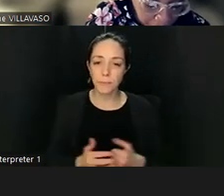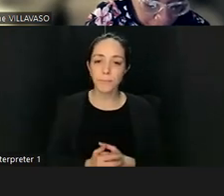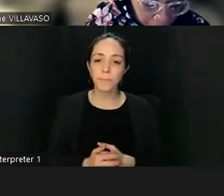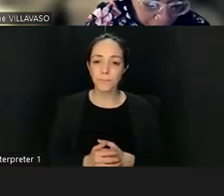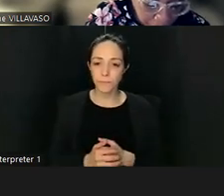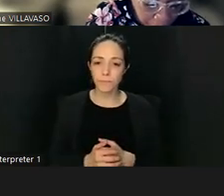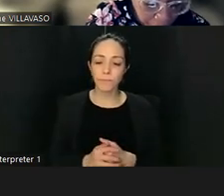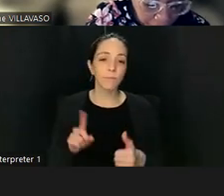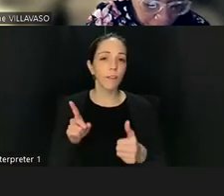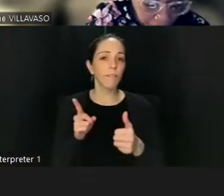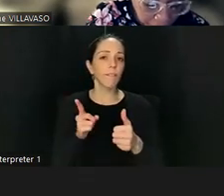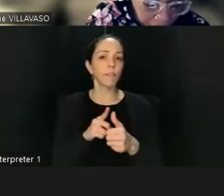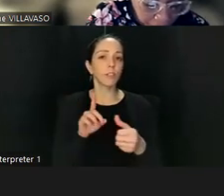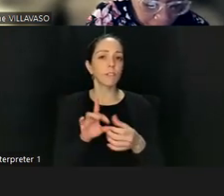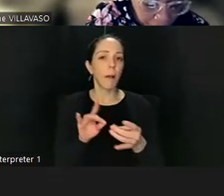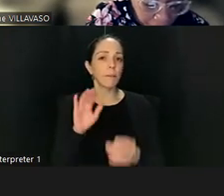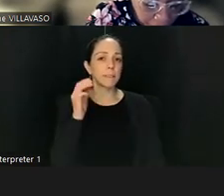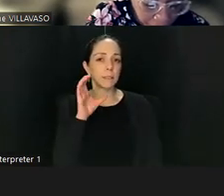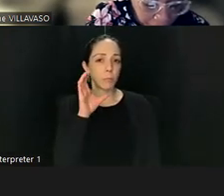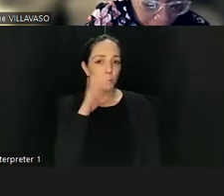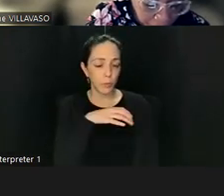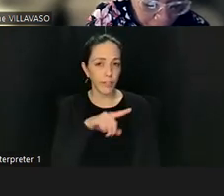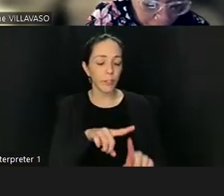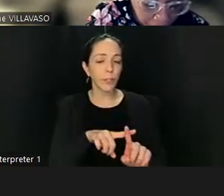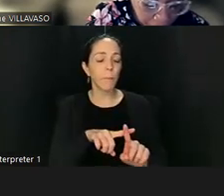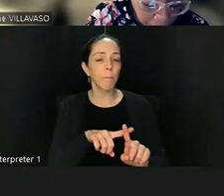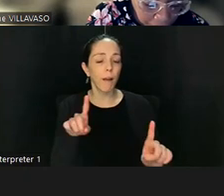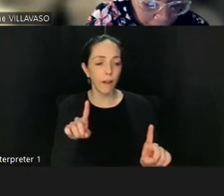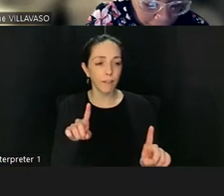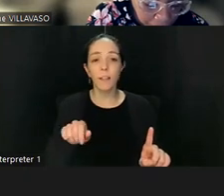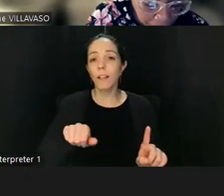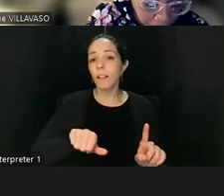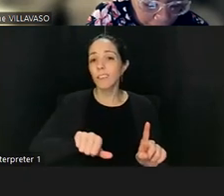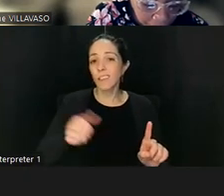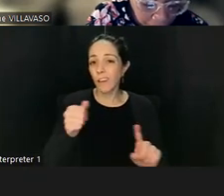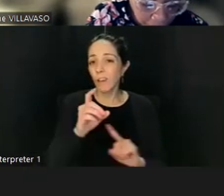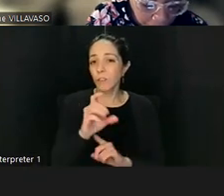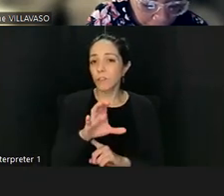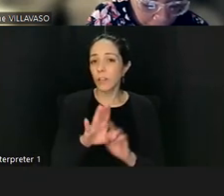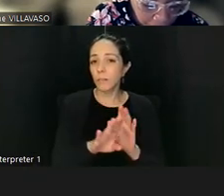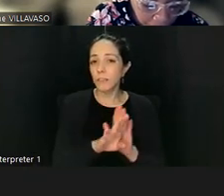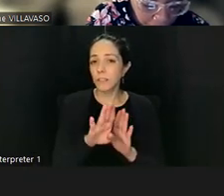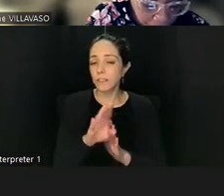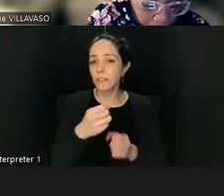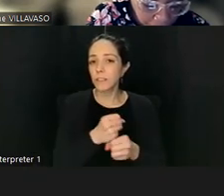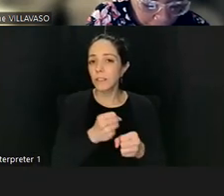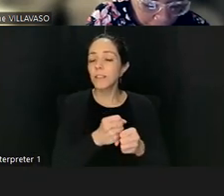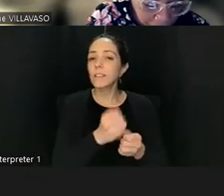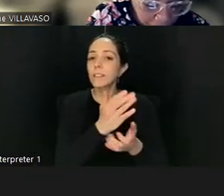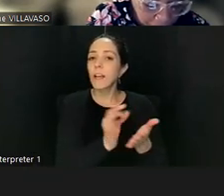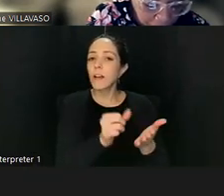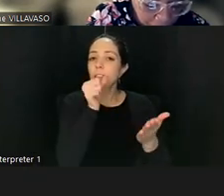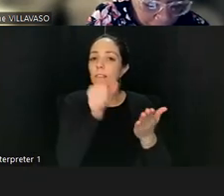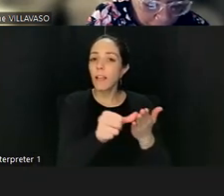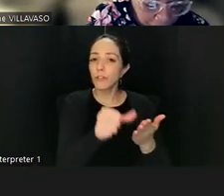My first comment may seem a little weird, but the other documents that we've generated, the sections had letters, and then